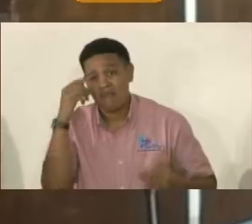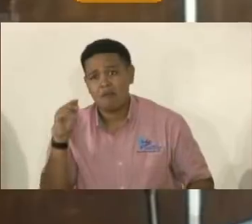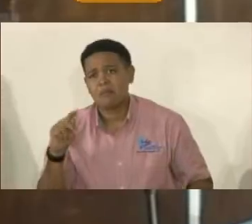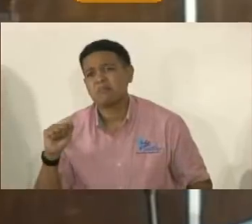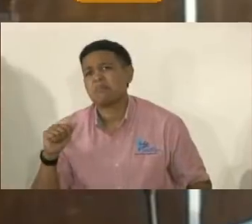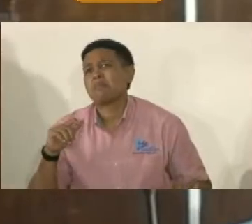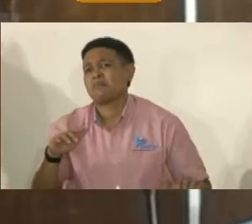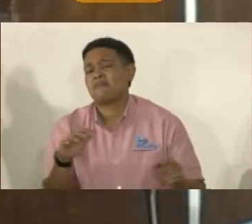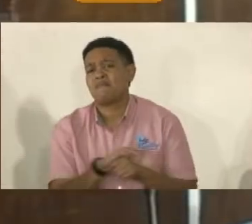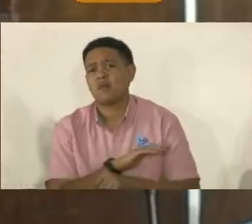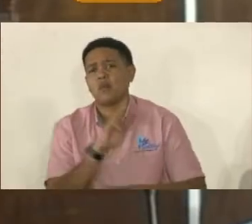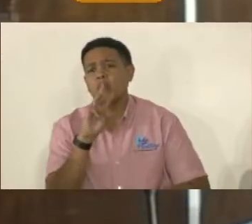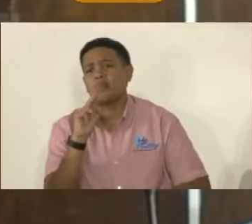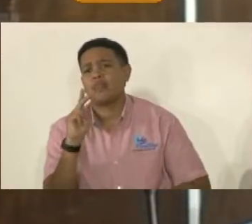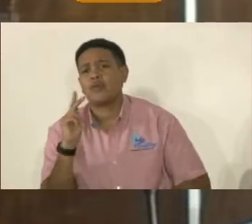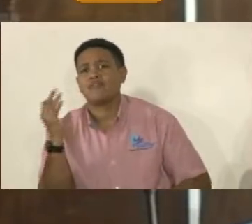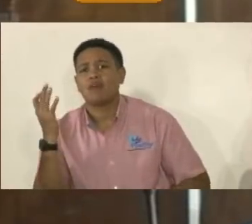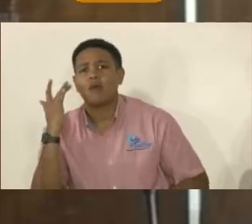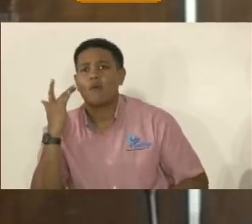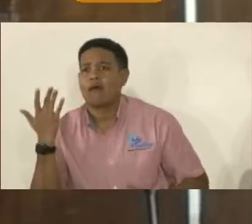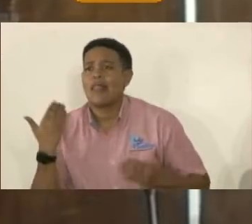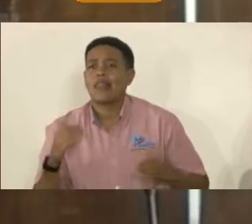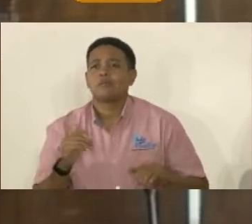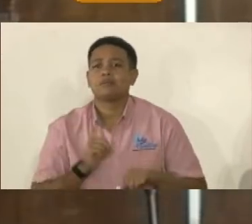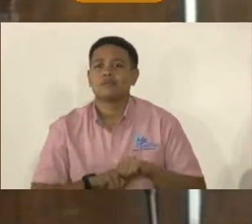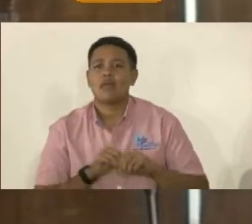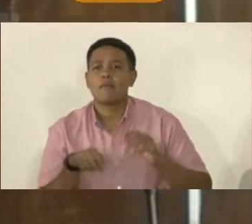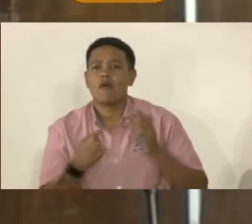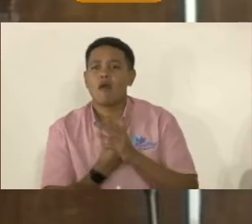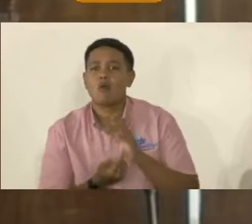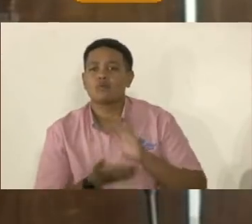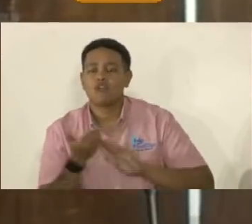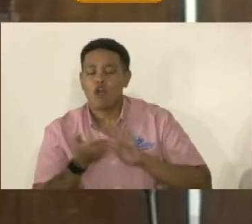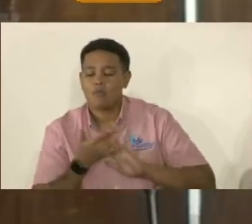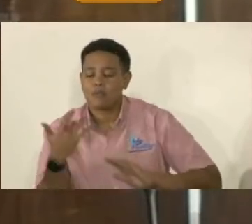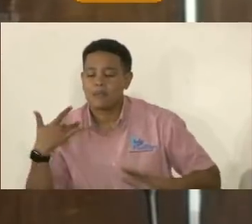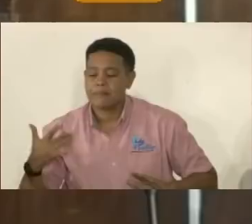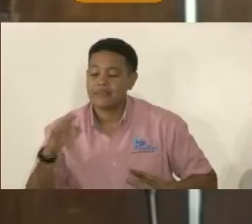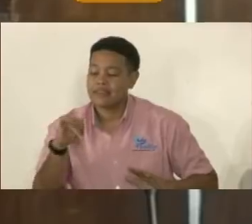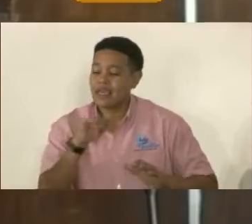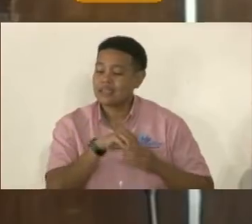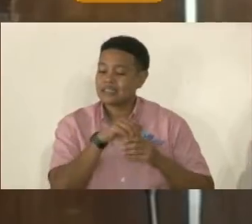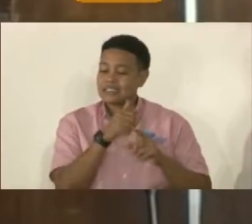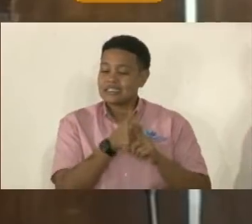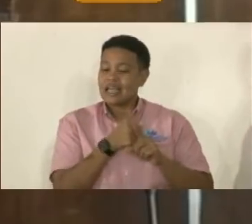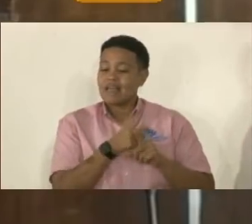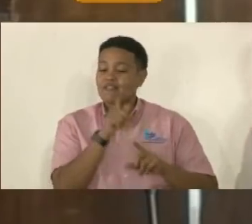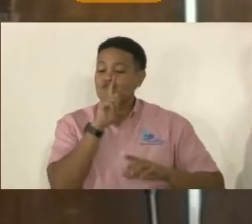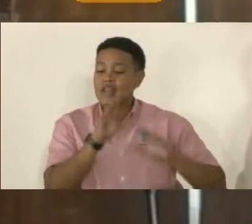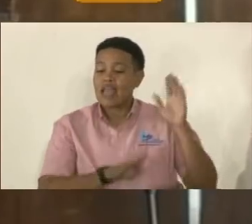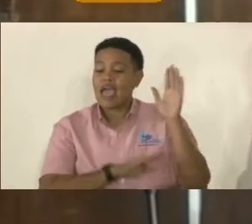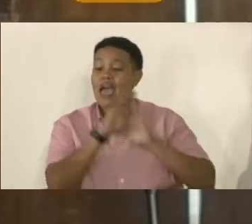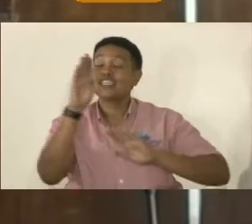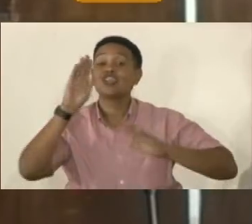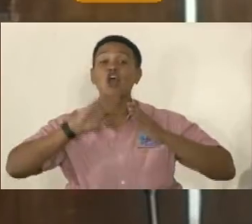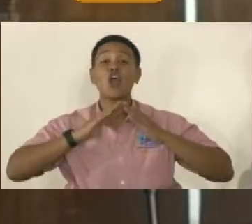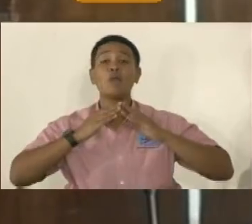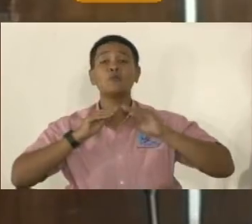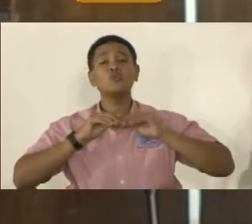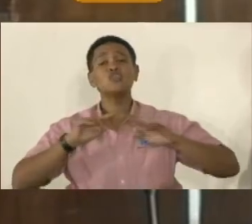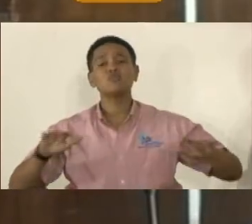comply with the limited operating hours. And that in itself has accelerated community spread.